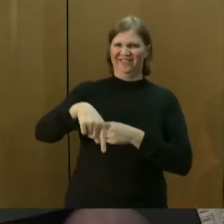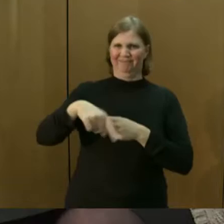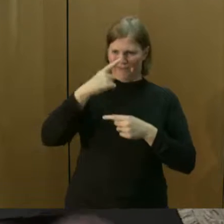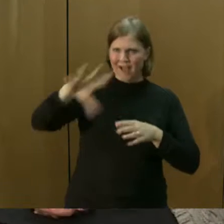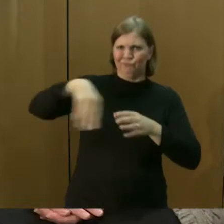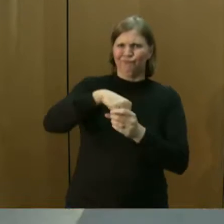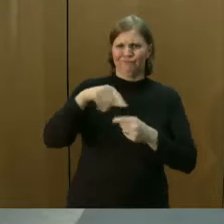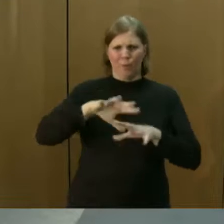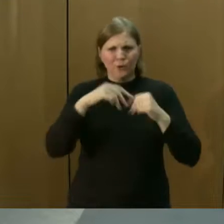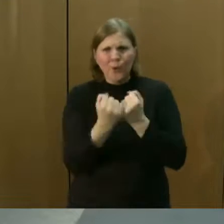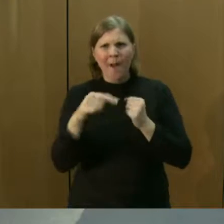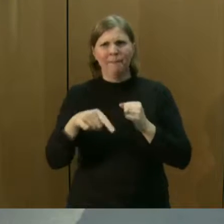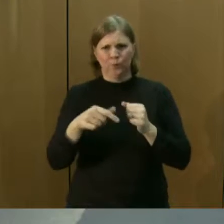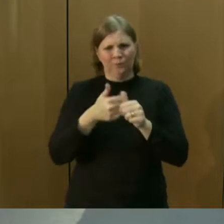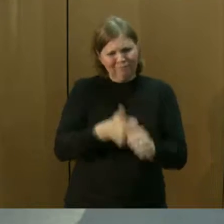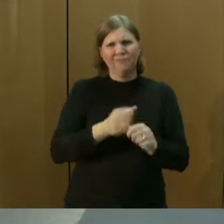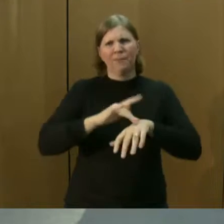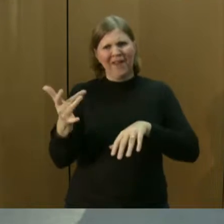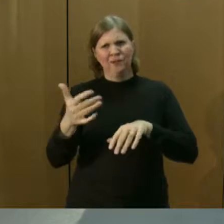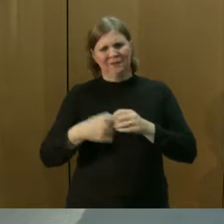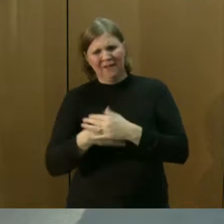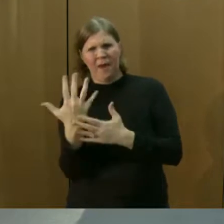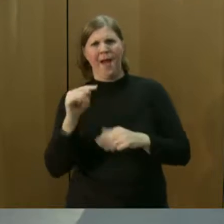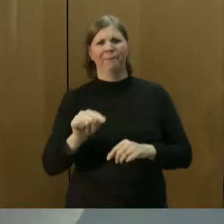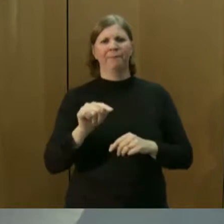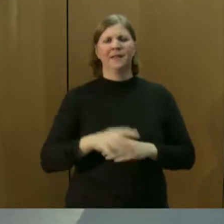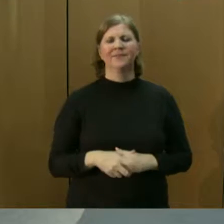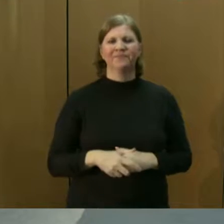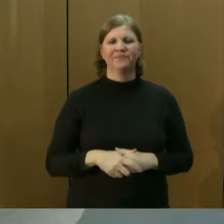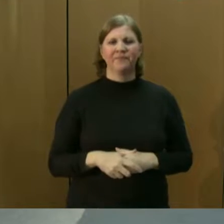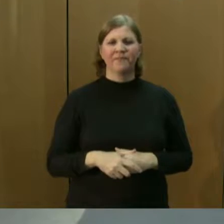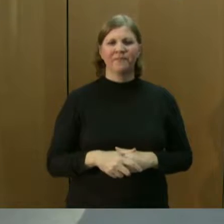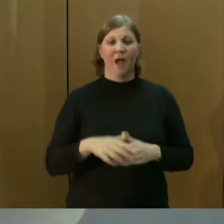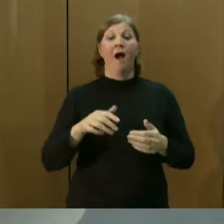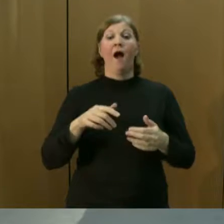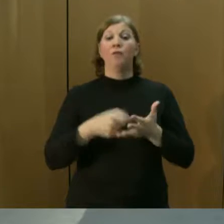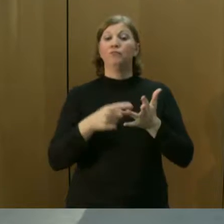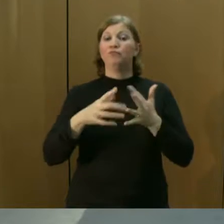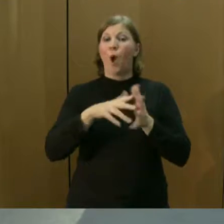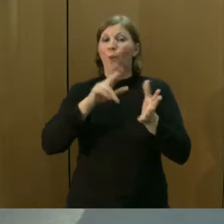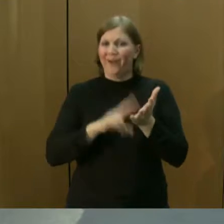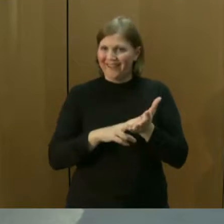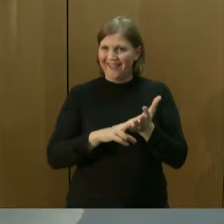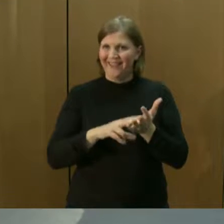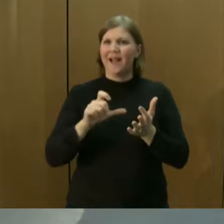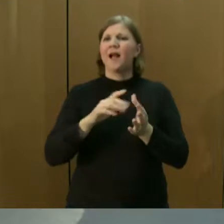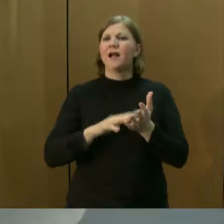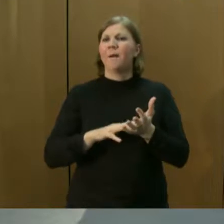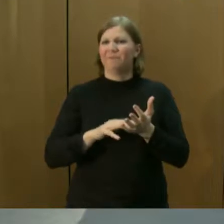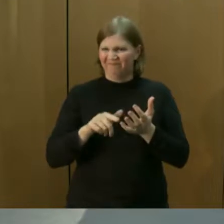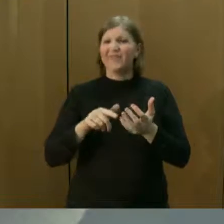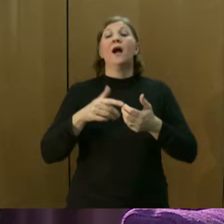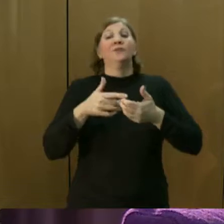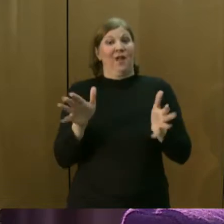you. I am Rowan Campbell. I'm the General Manager of the Gilded Balloon, which is a fringe